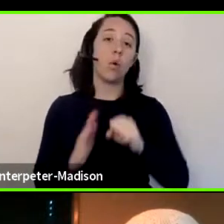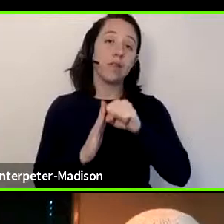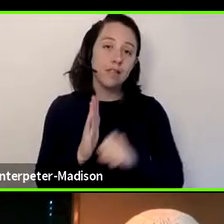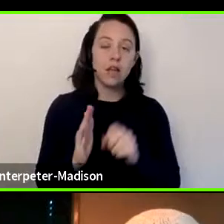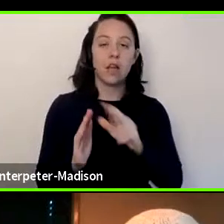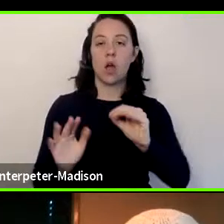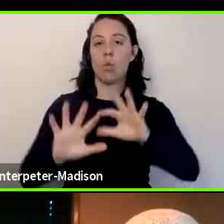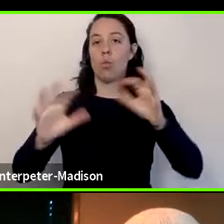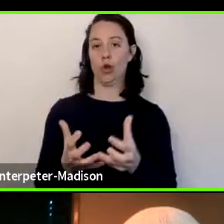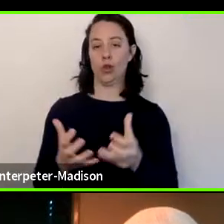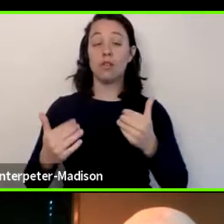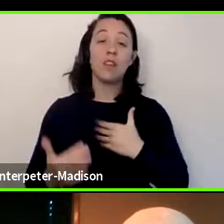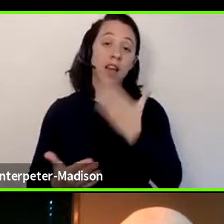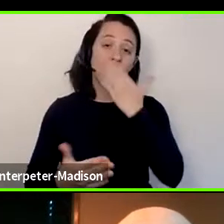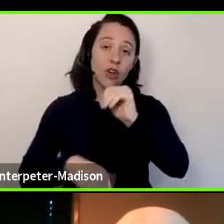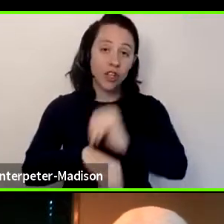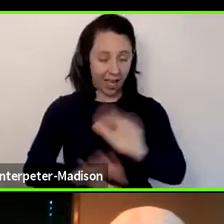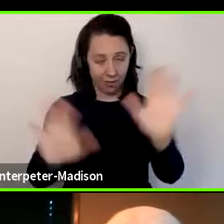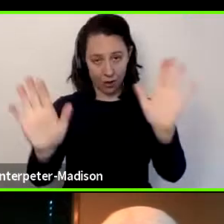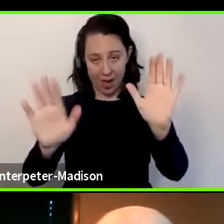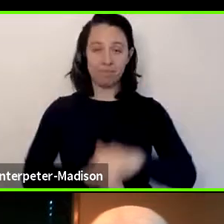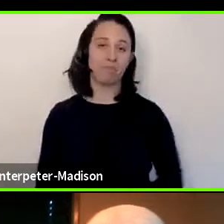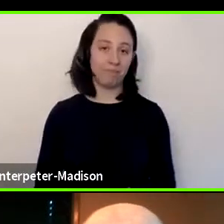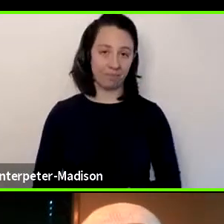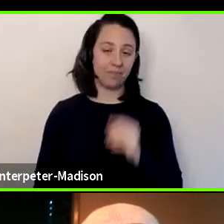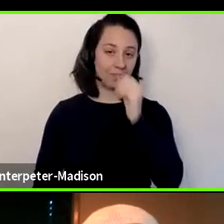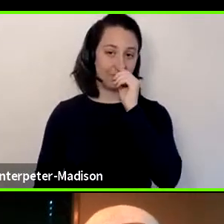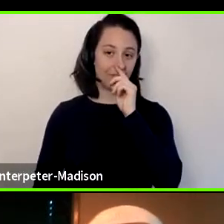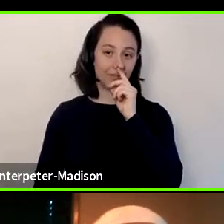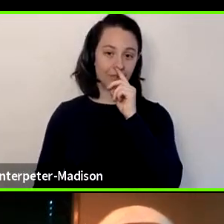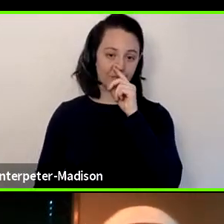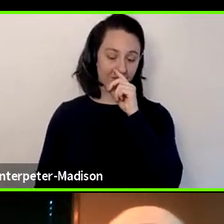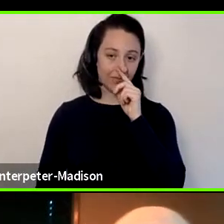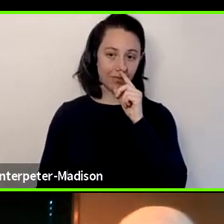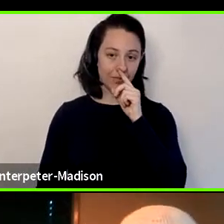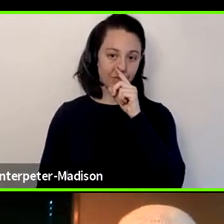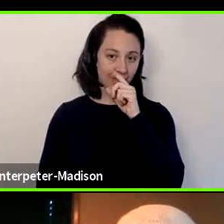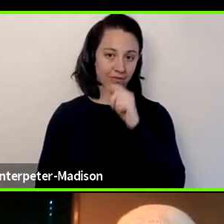Have a great night. Thank you. Thank you. Very much. Thank you, everyone.